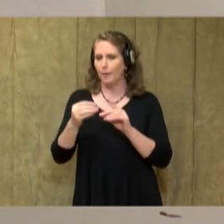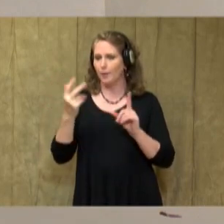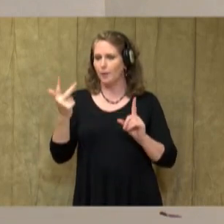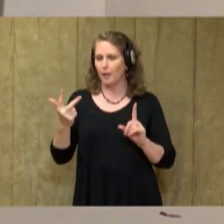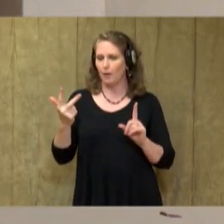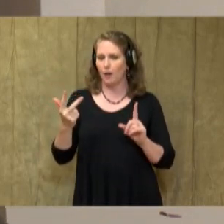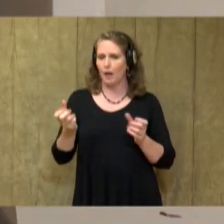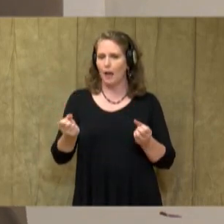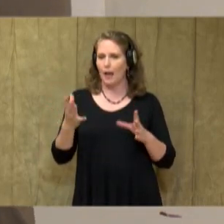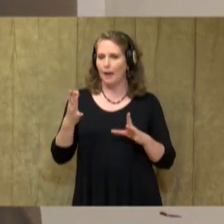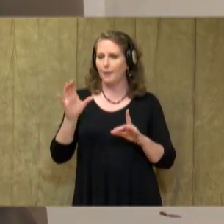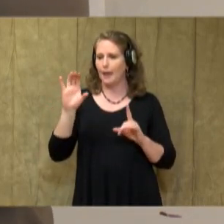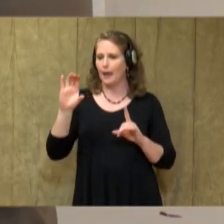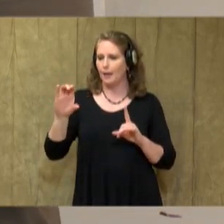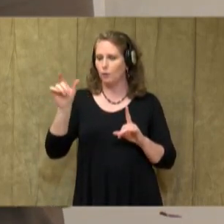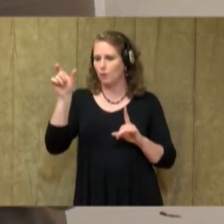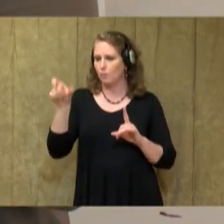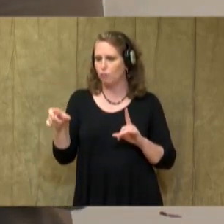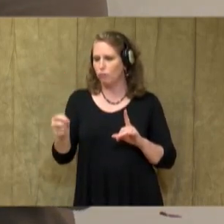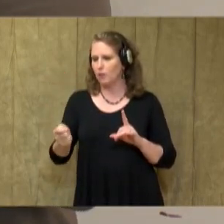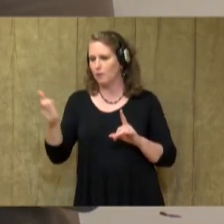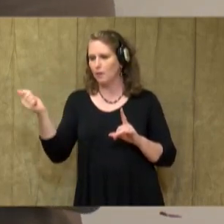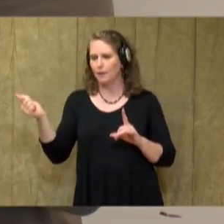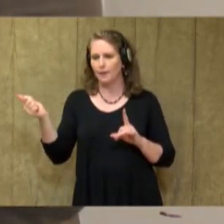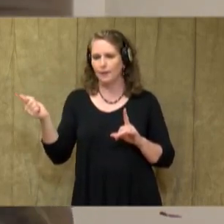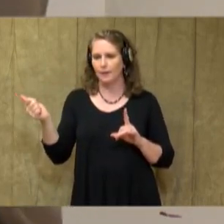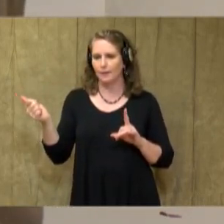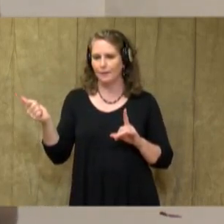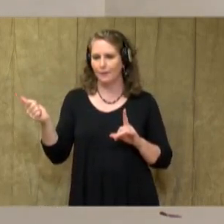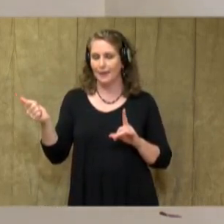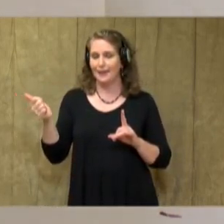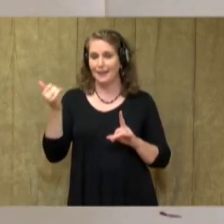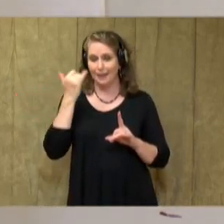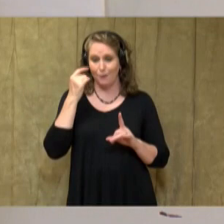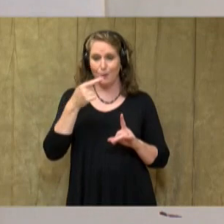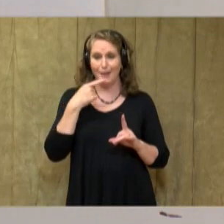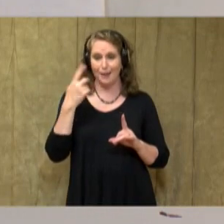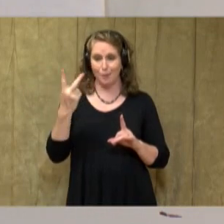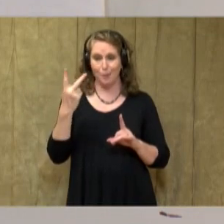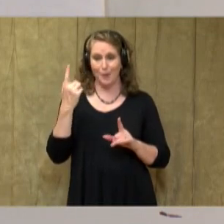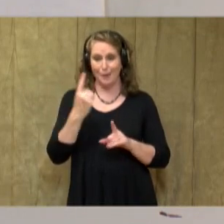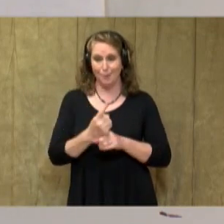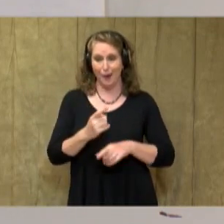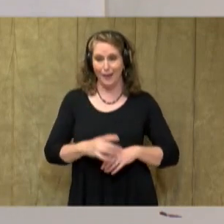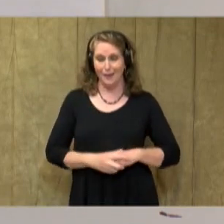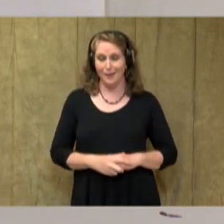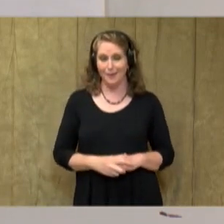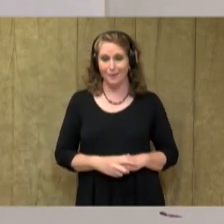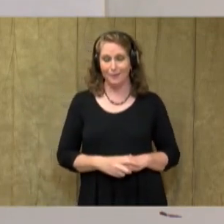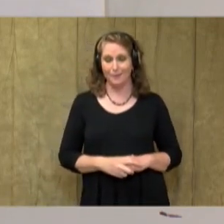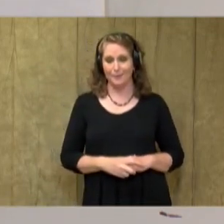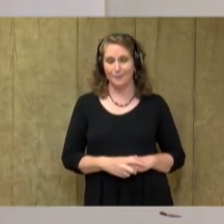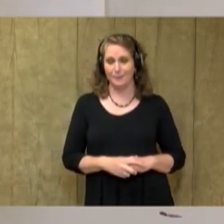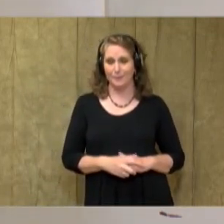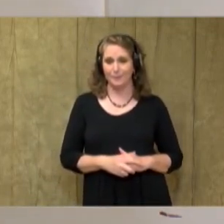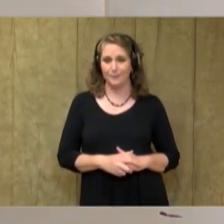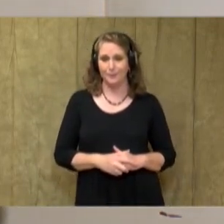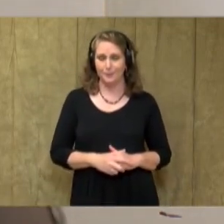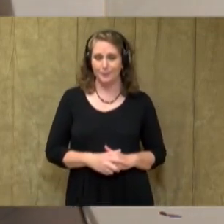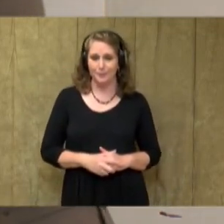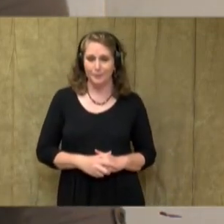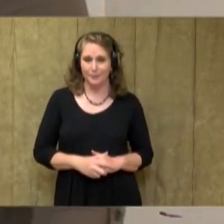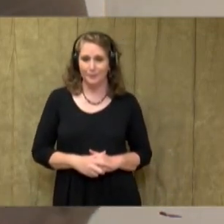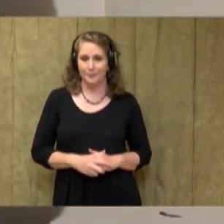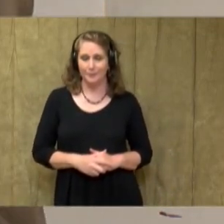2. So how many hundreds will I need to take away? If you said 2, that's exactly right. So I'm going to take 2 of those hundreds